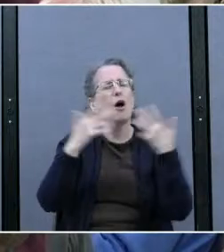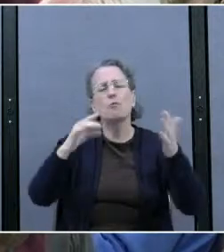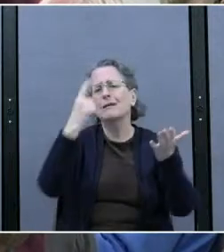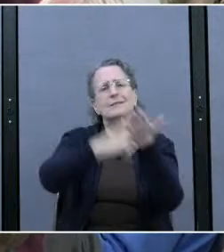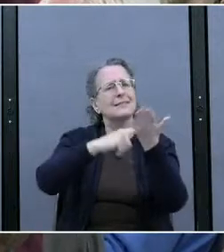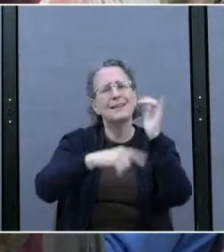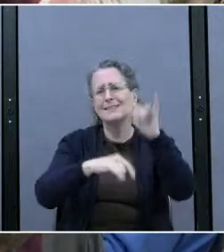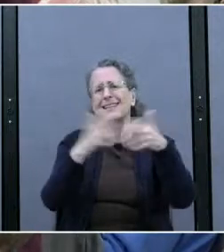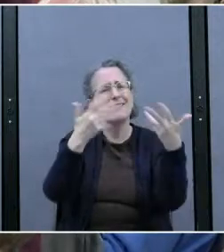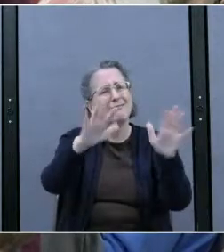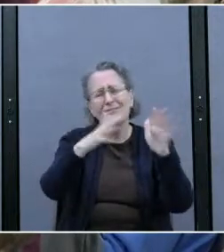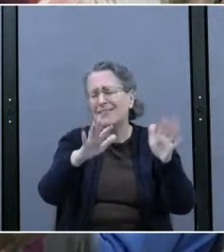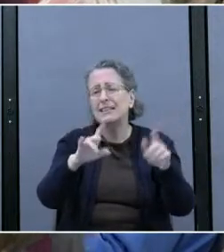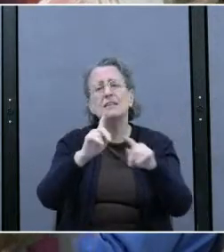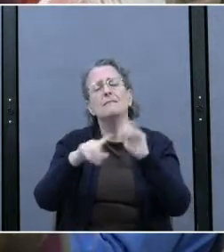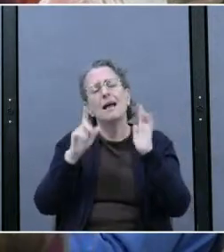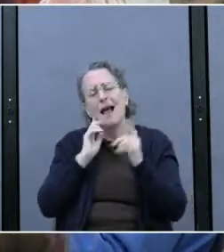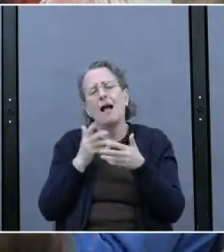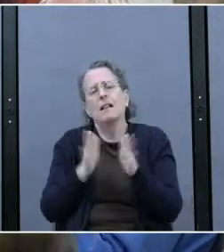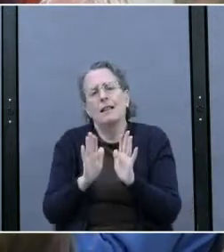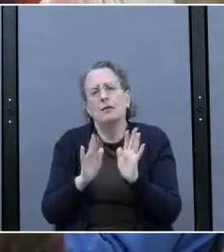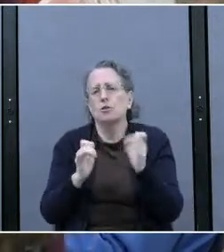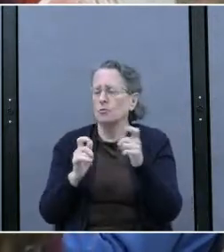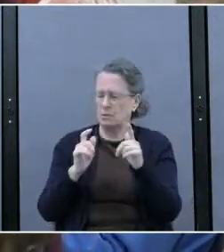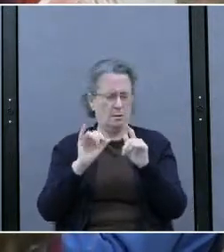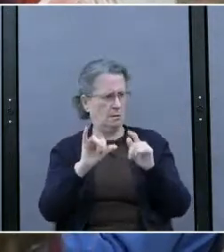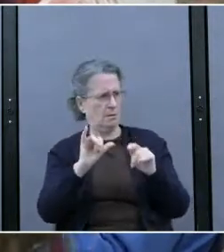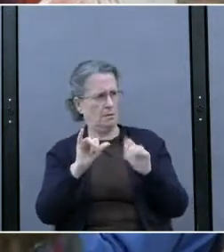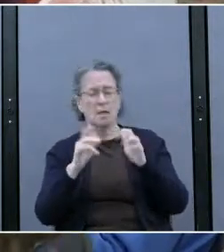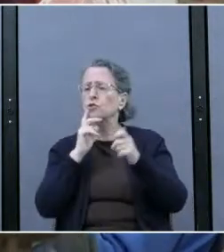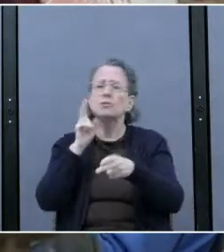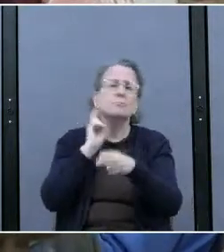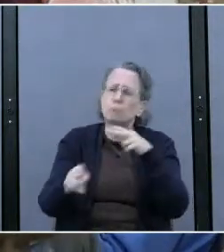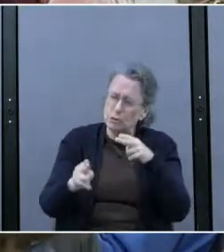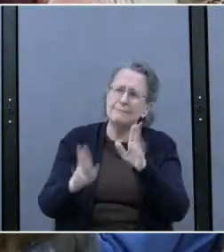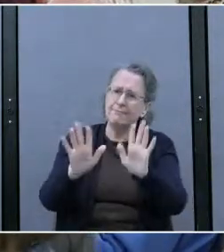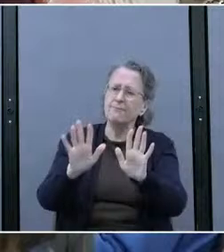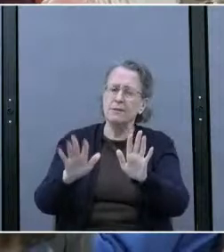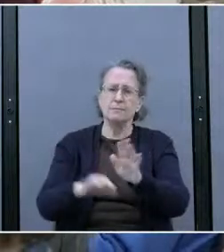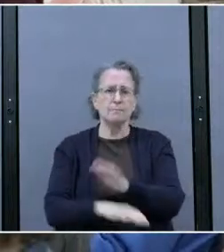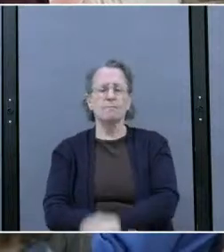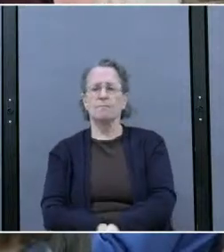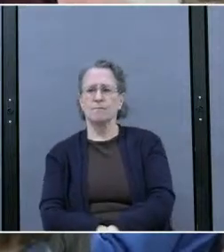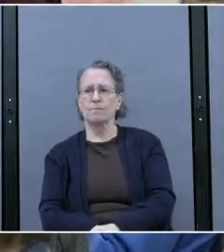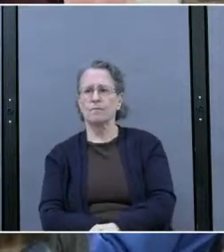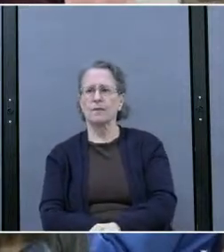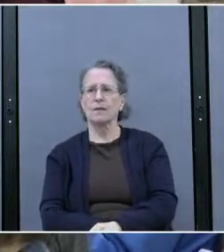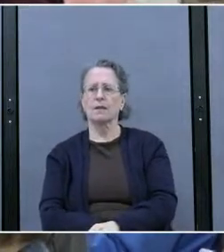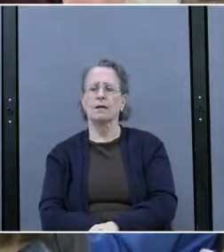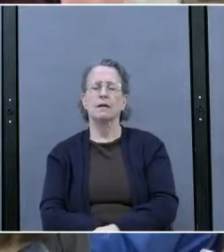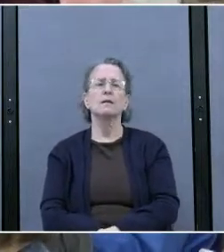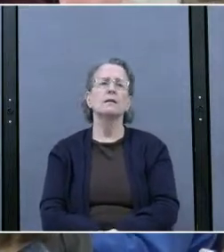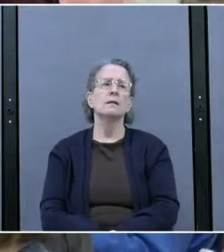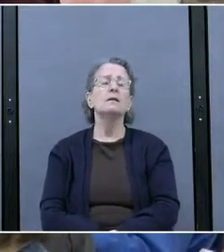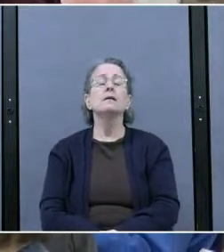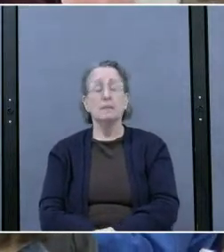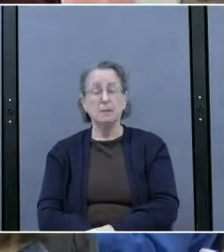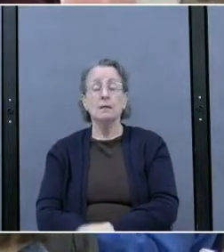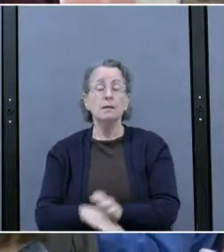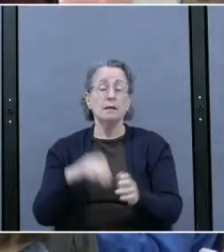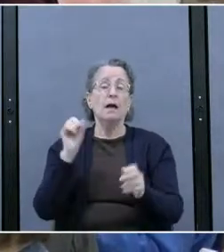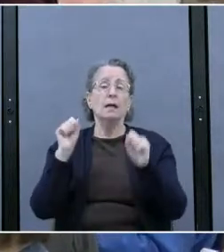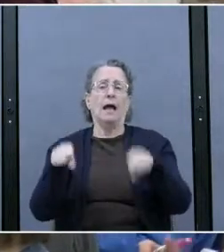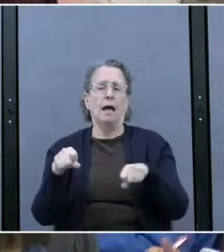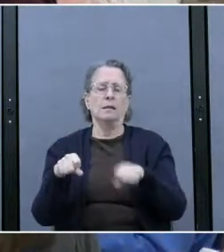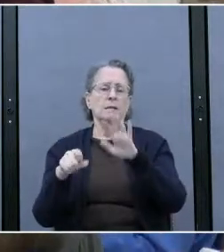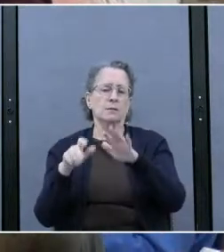with this one, but. Is what? If you could just keep it brief. Oh, okay. So I think I can about stop there. 217